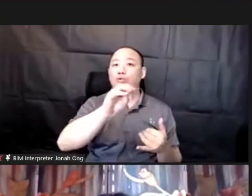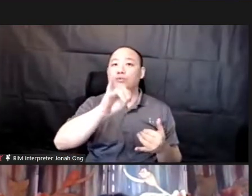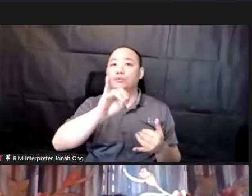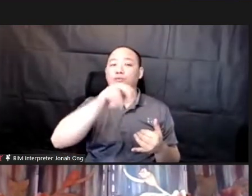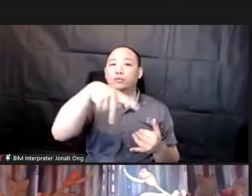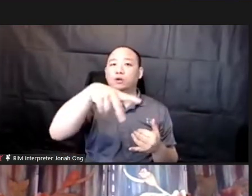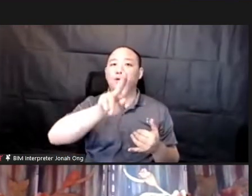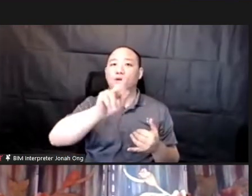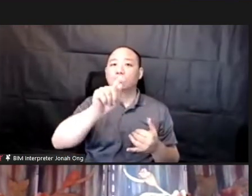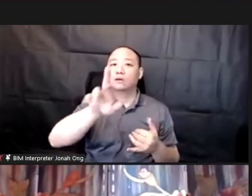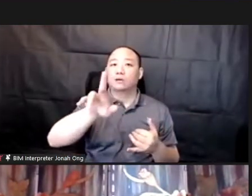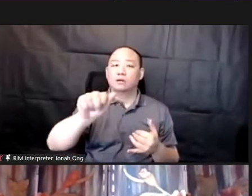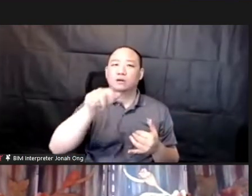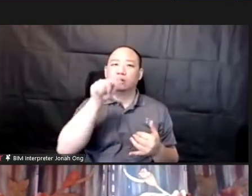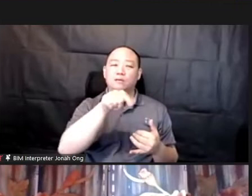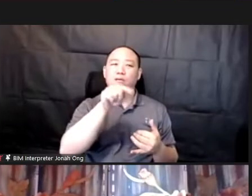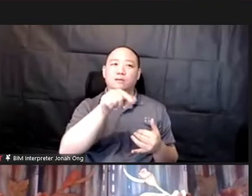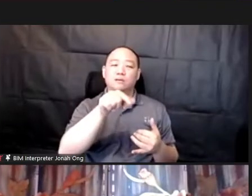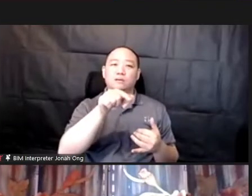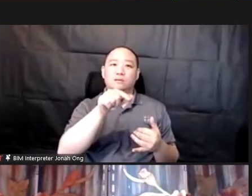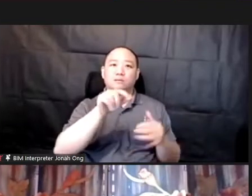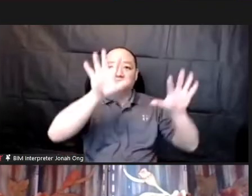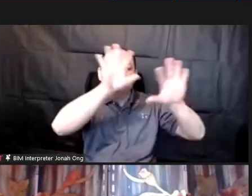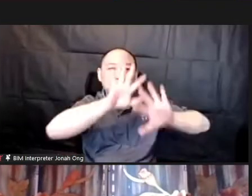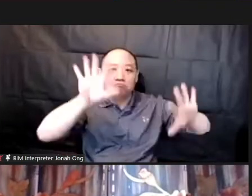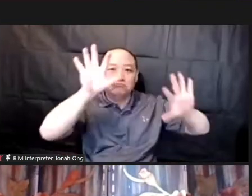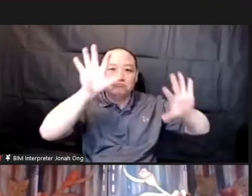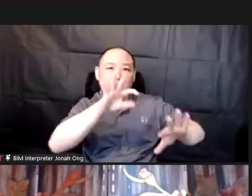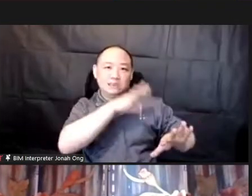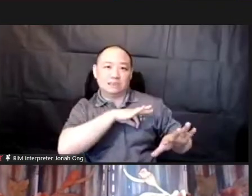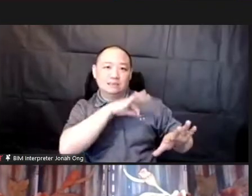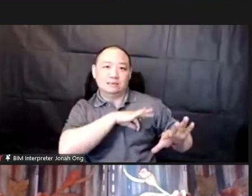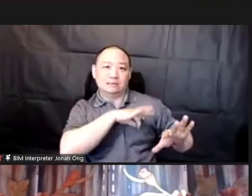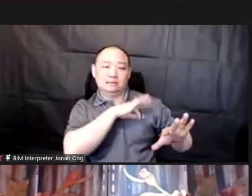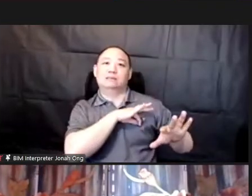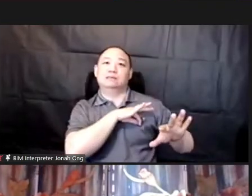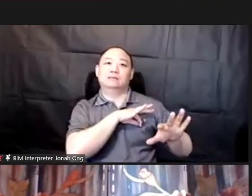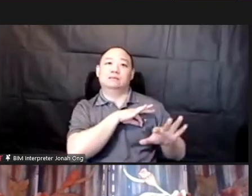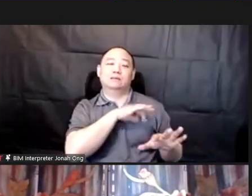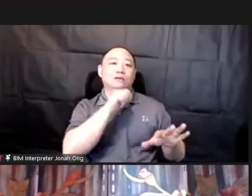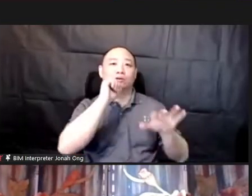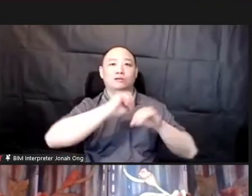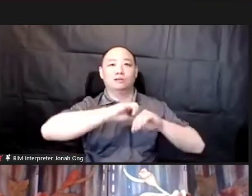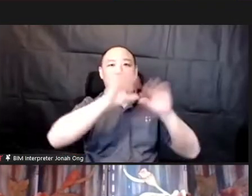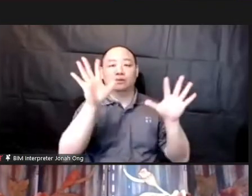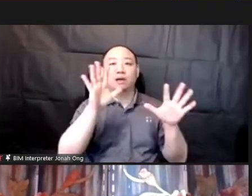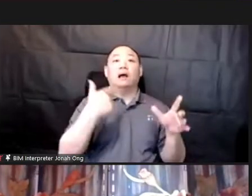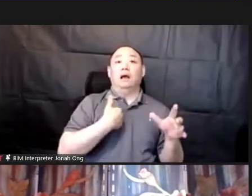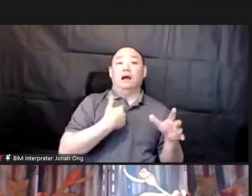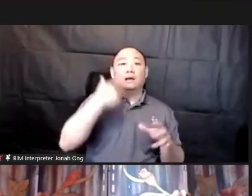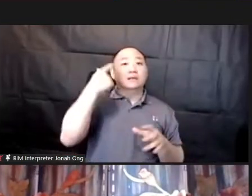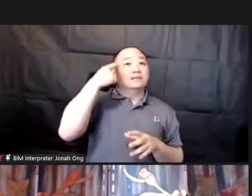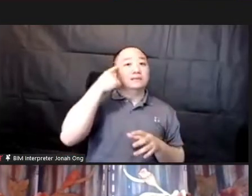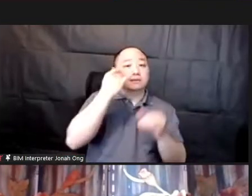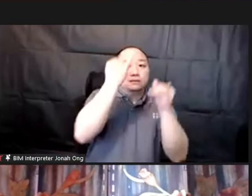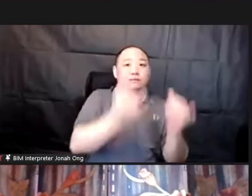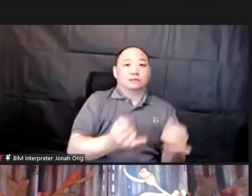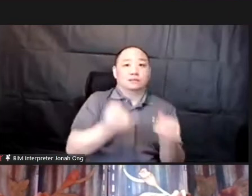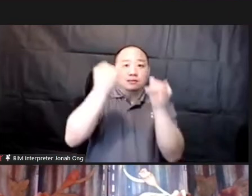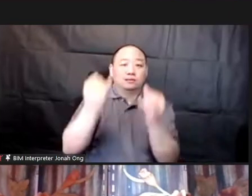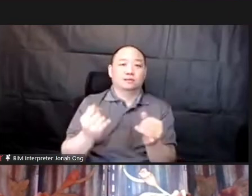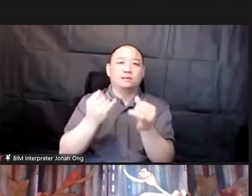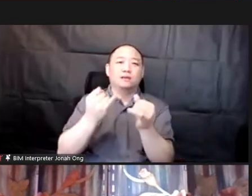of exclusionary narratives that because that an individual or a group deserves it regardless of